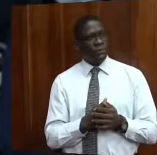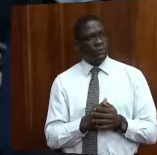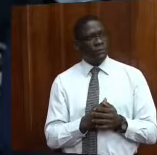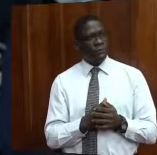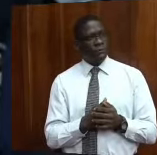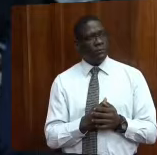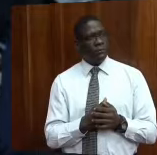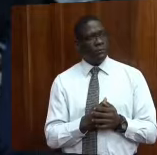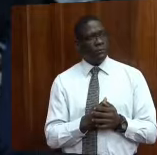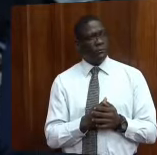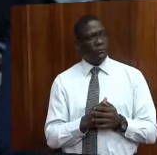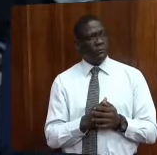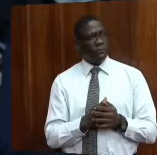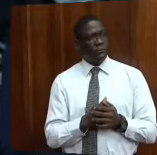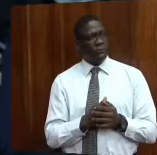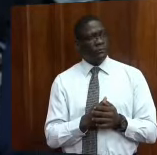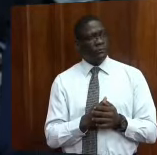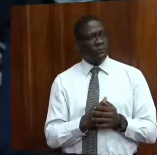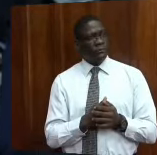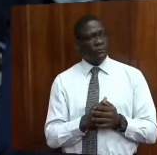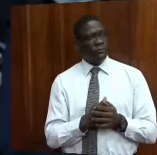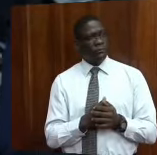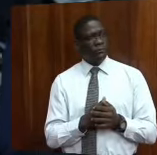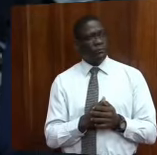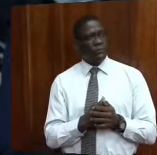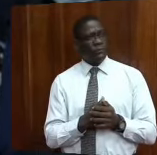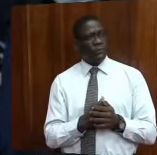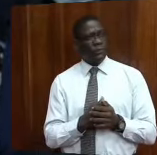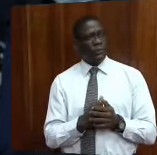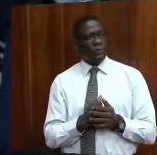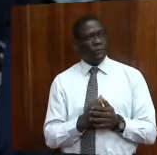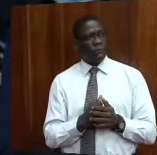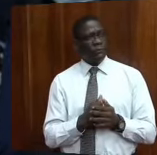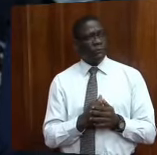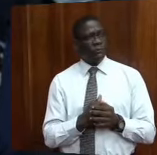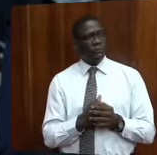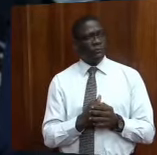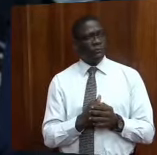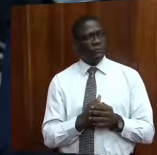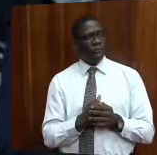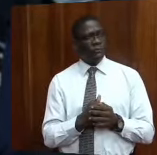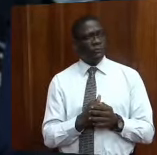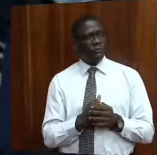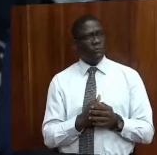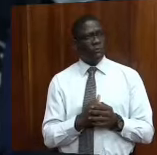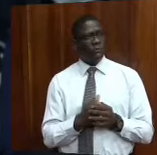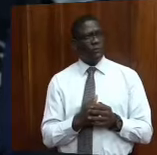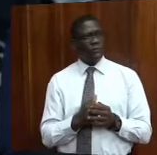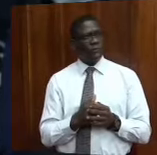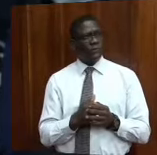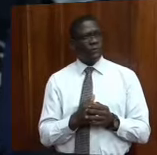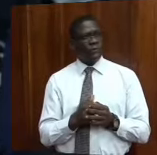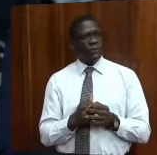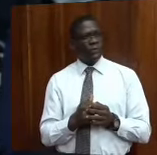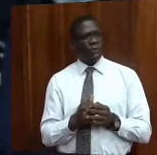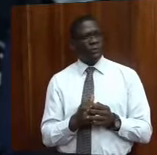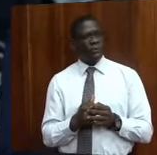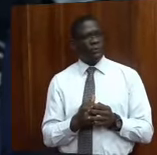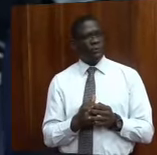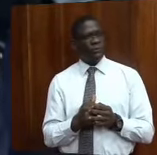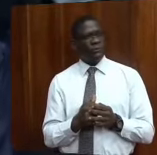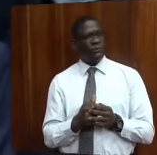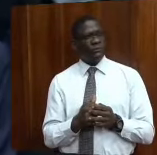from employees by employers. Mr. Speaker, taxes collected by companies and